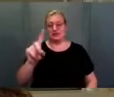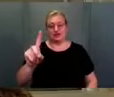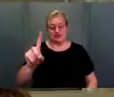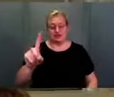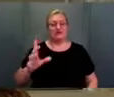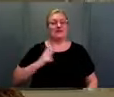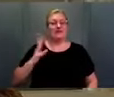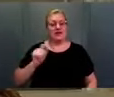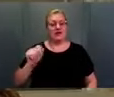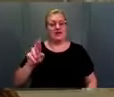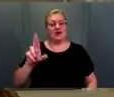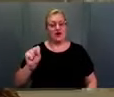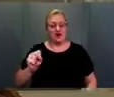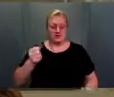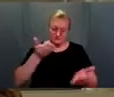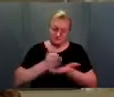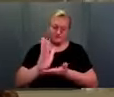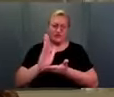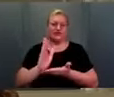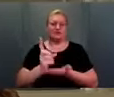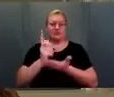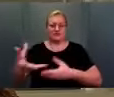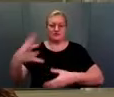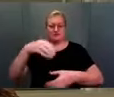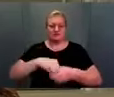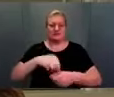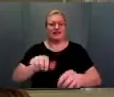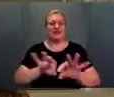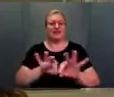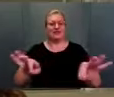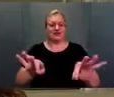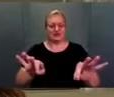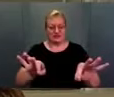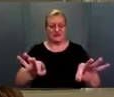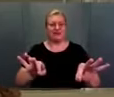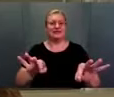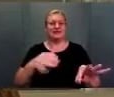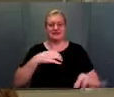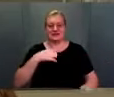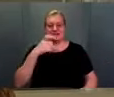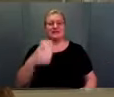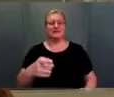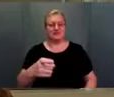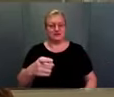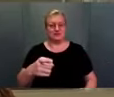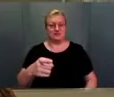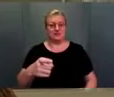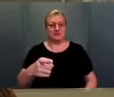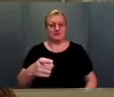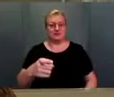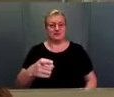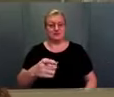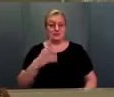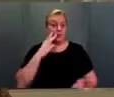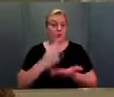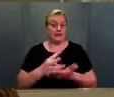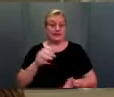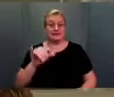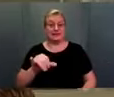Arts, and all rights and privileges pertaining to this degree I give to you. And in witness of this,